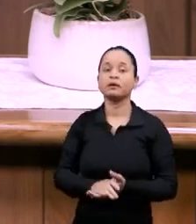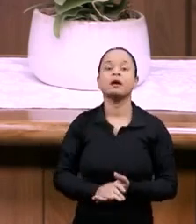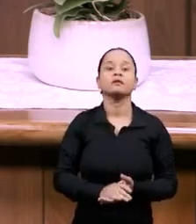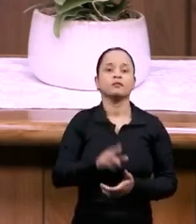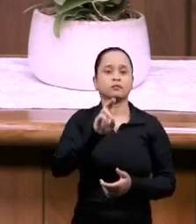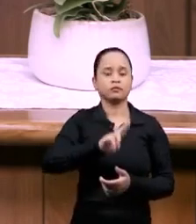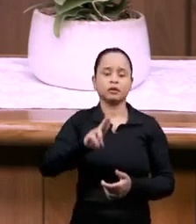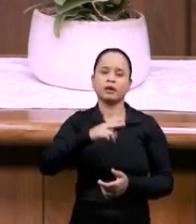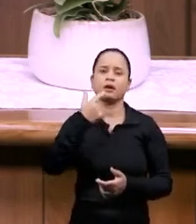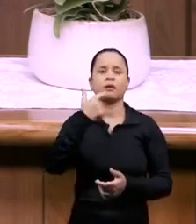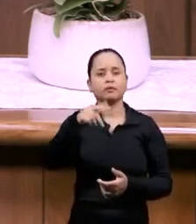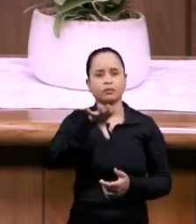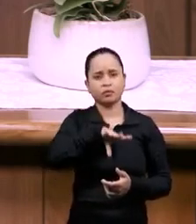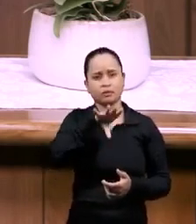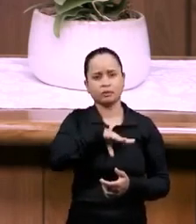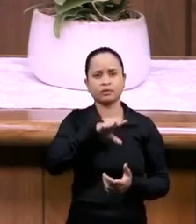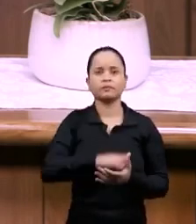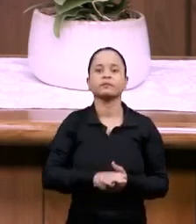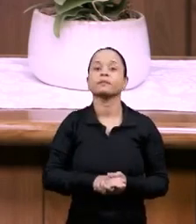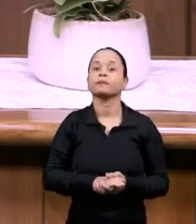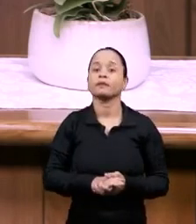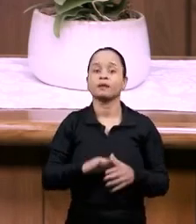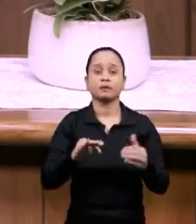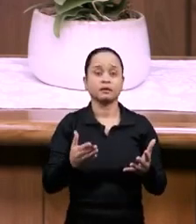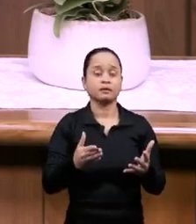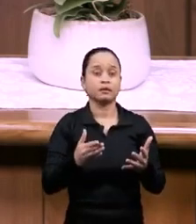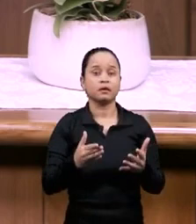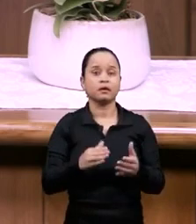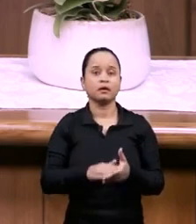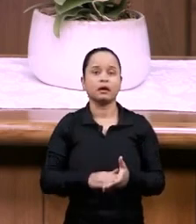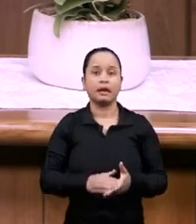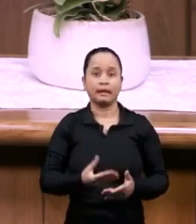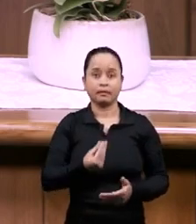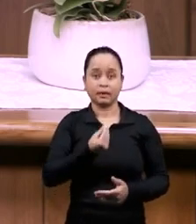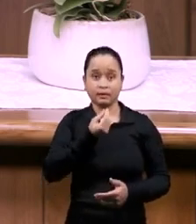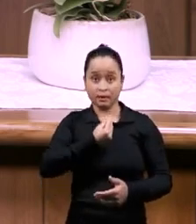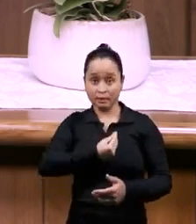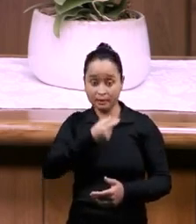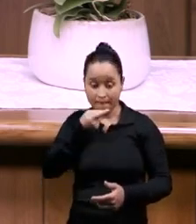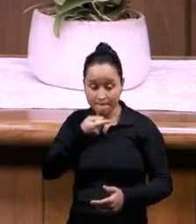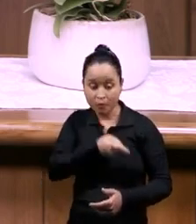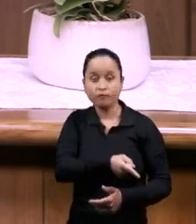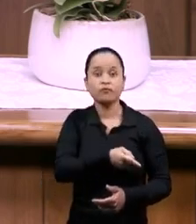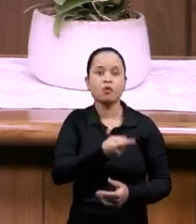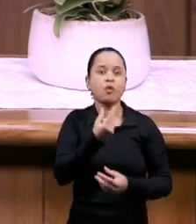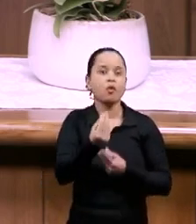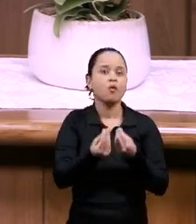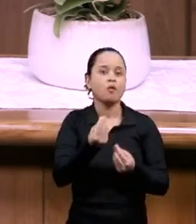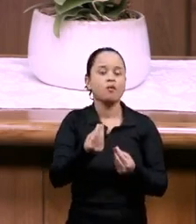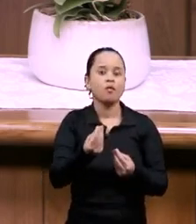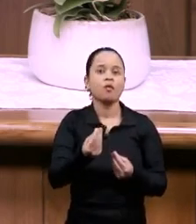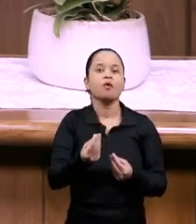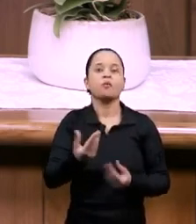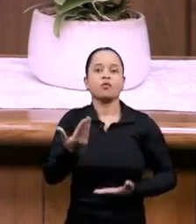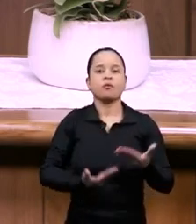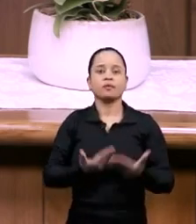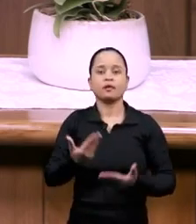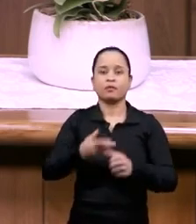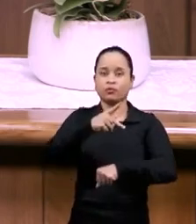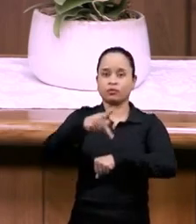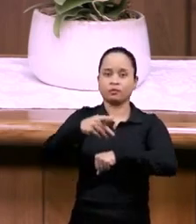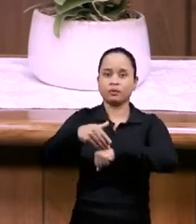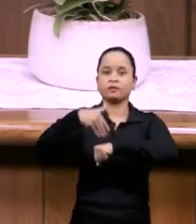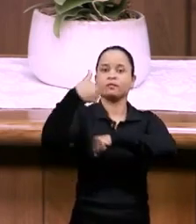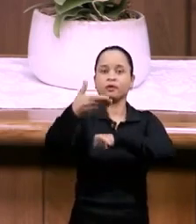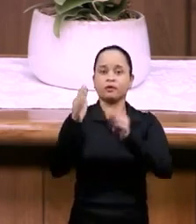for the Churches Abroad last week, that was to show the